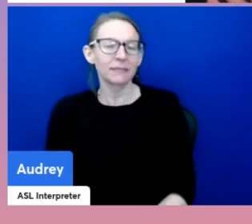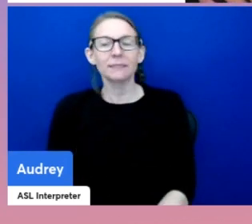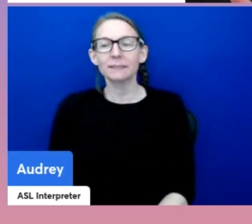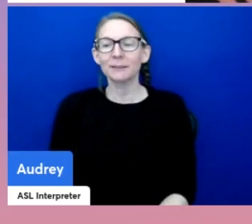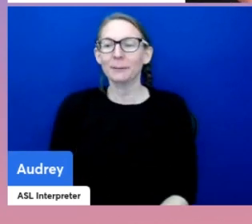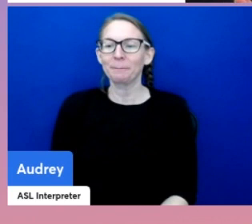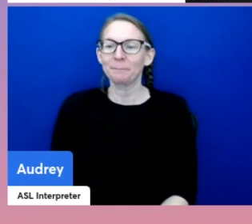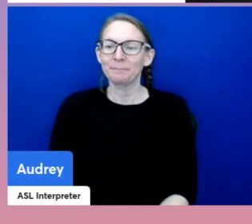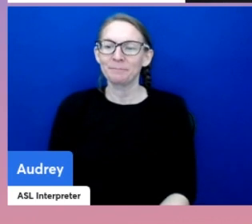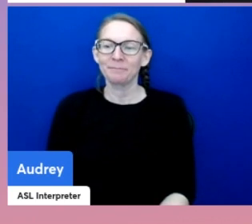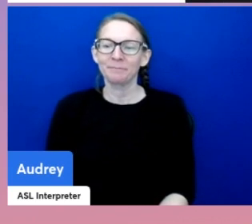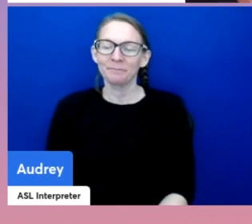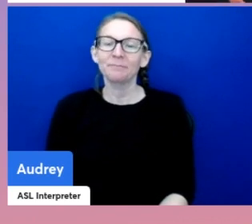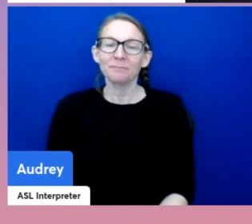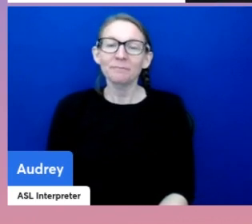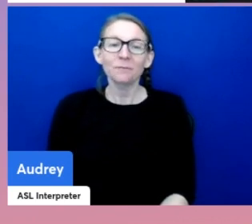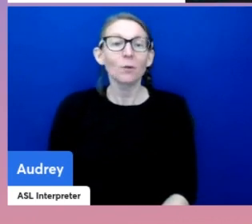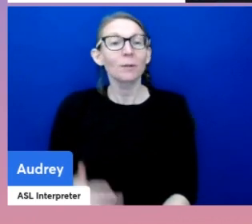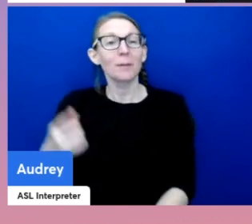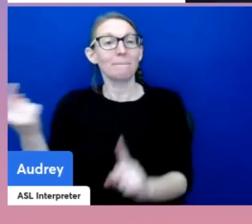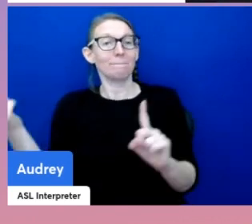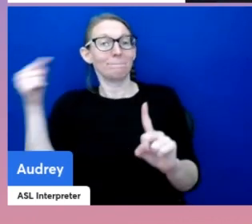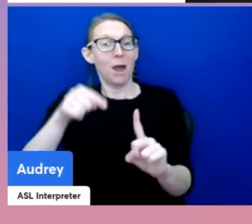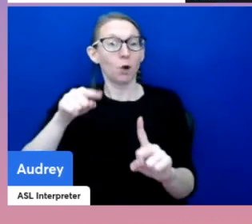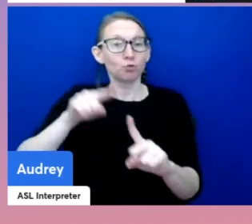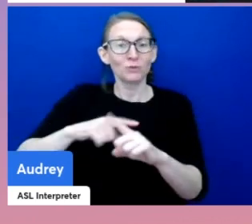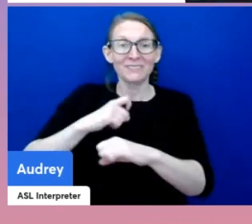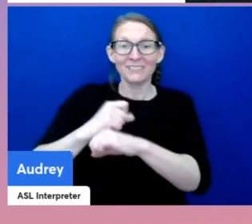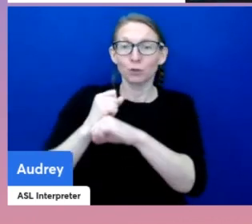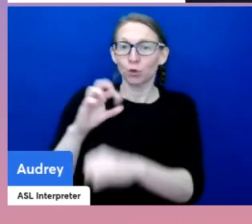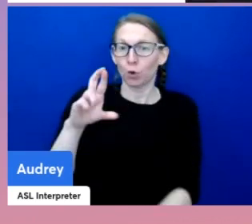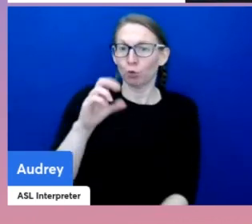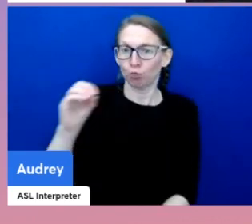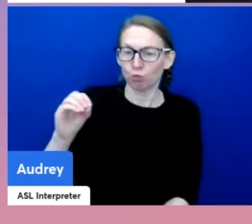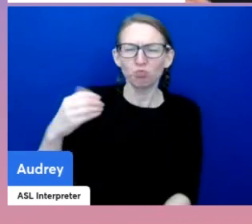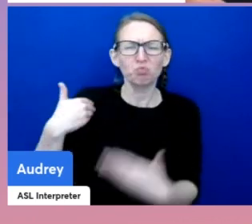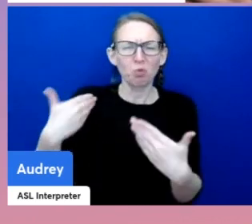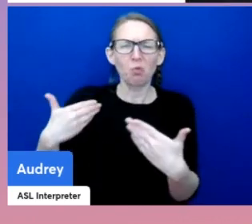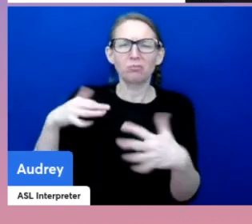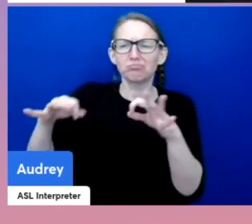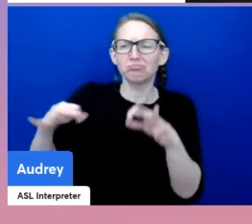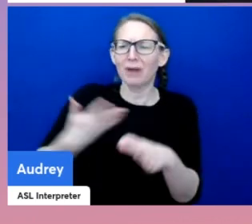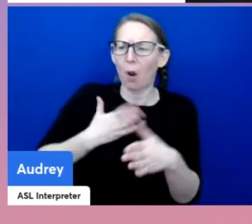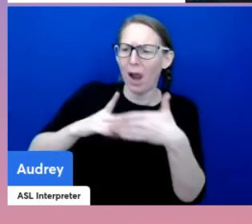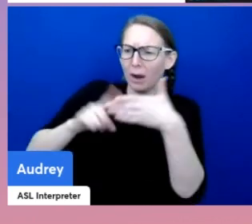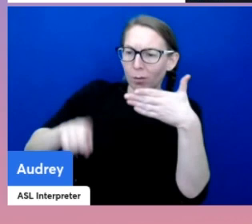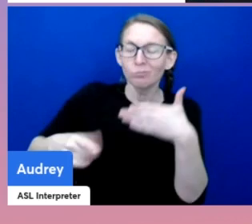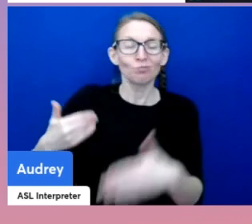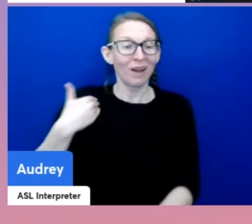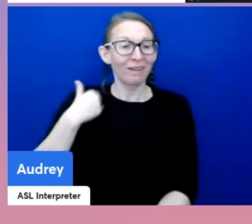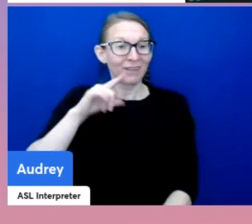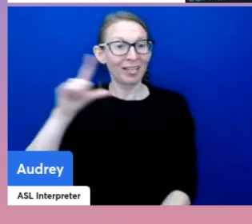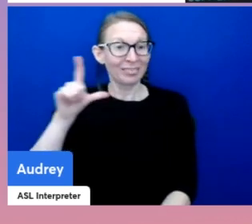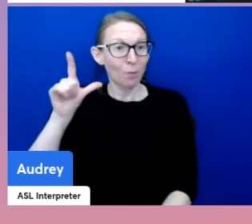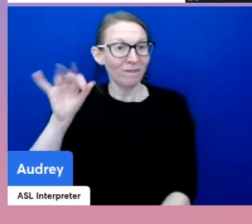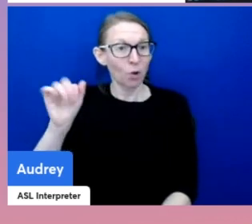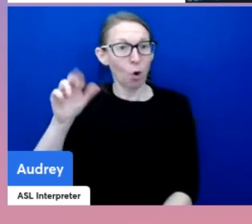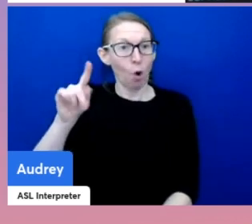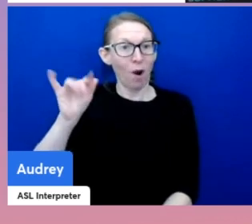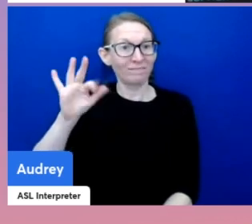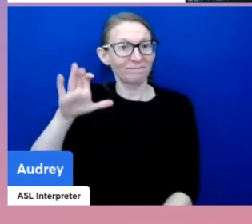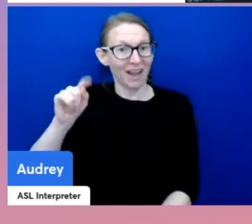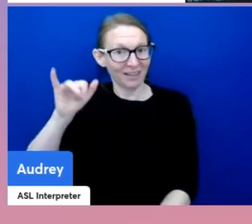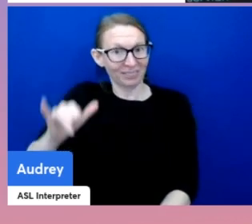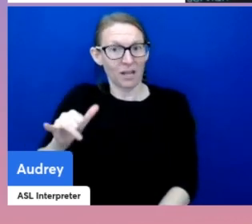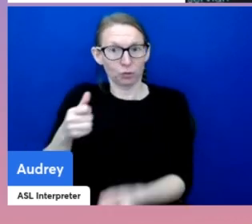So going back to Secure Roo, let's recap our outcomes so far. We have a library of artifacts that support sensible defaults